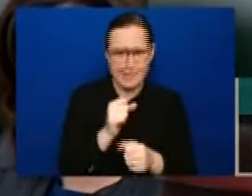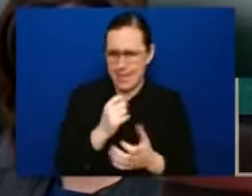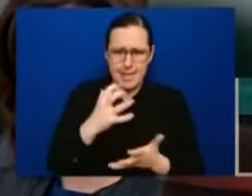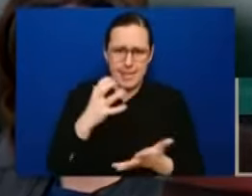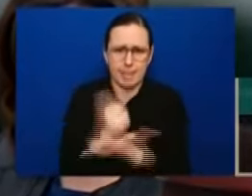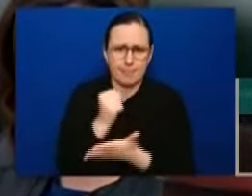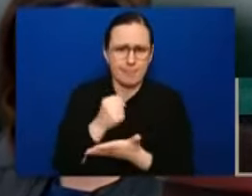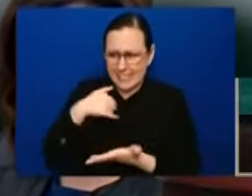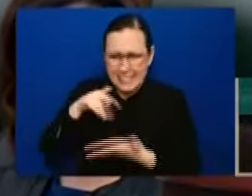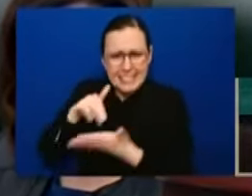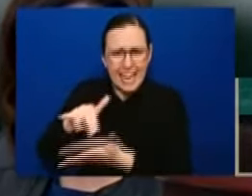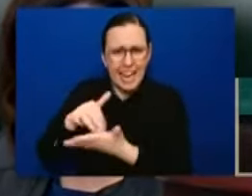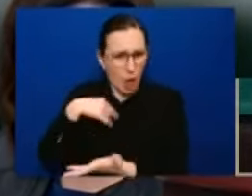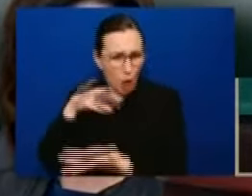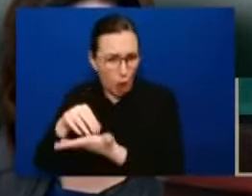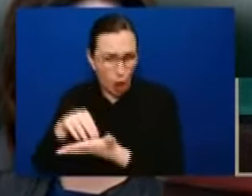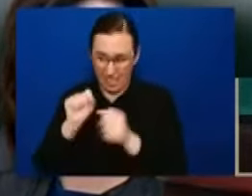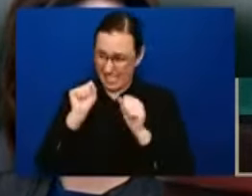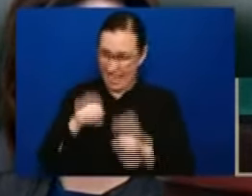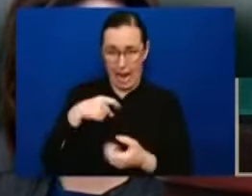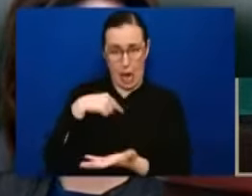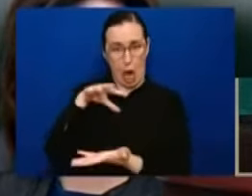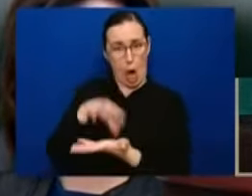Who would hire him at his age?